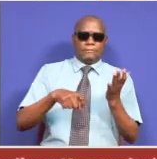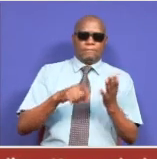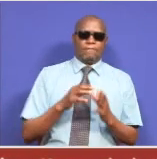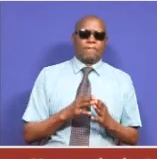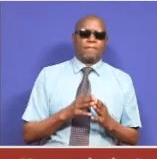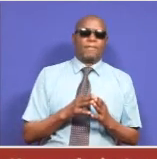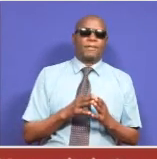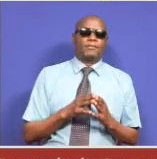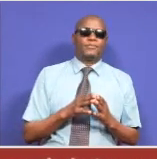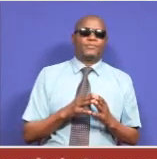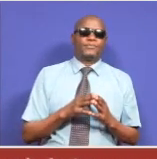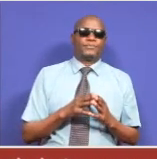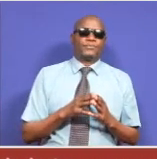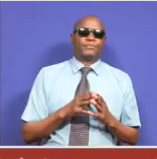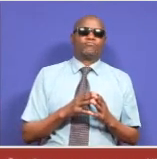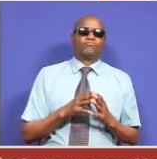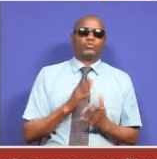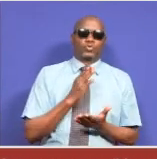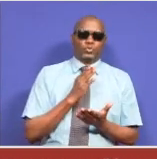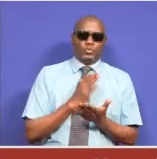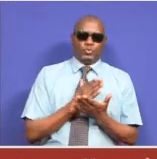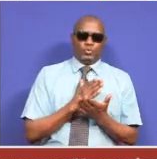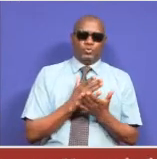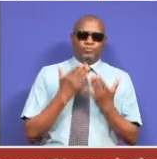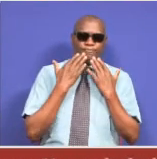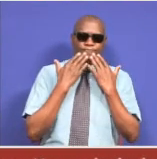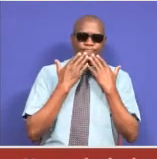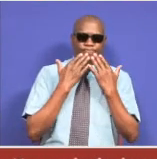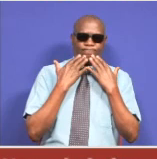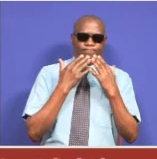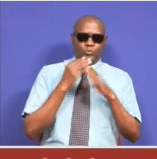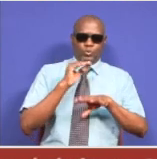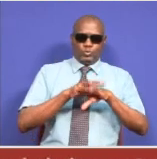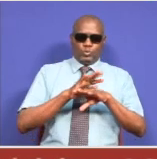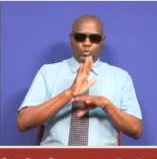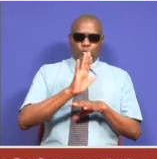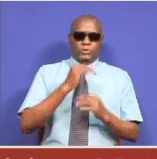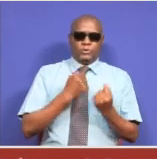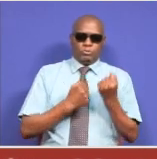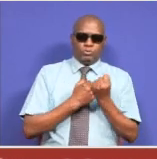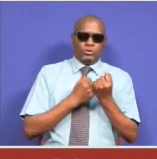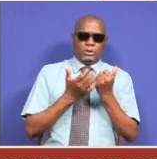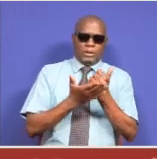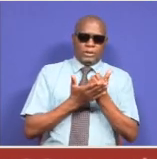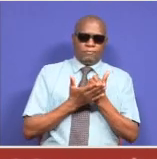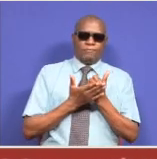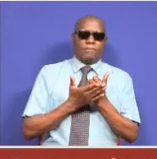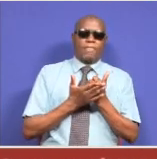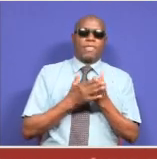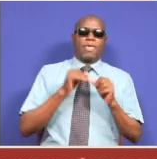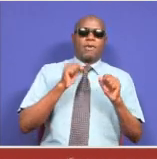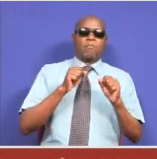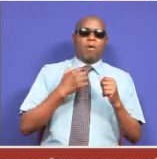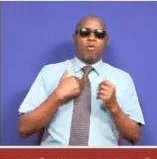We sincerely appreciate your invaluable support that has enabled us to execute our mandate